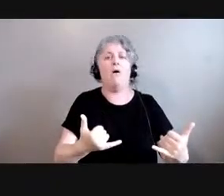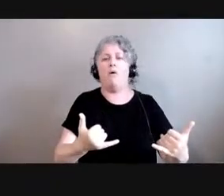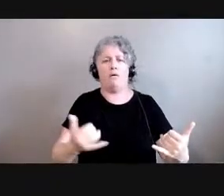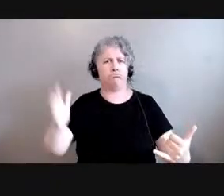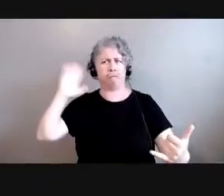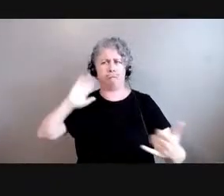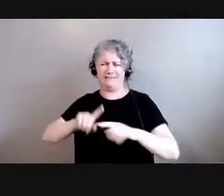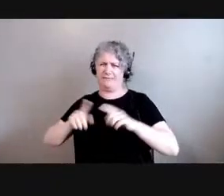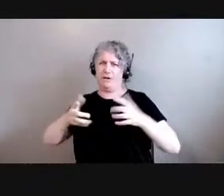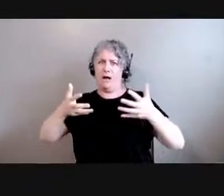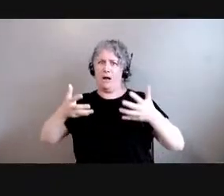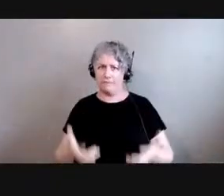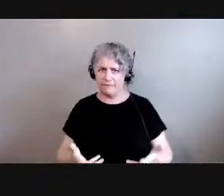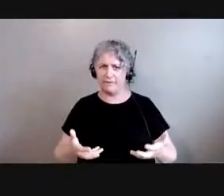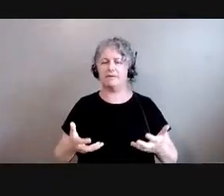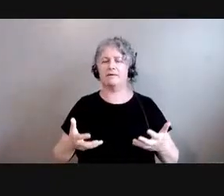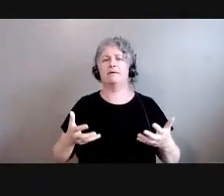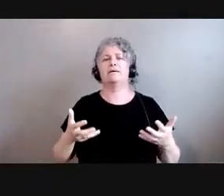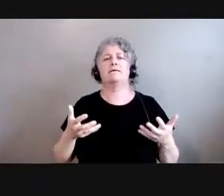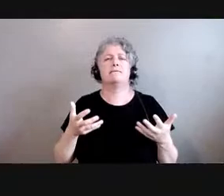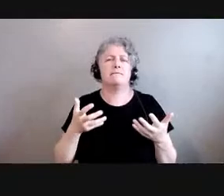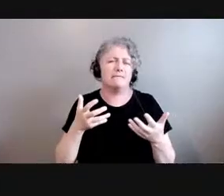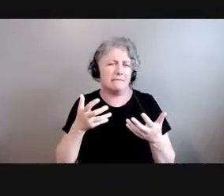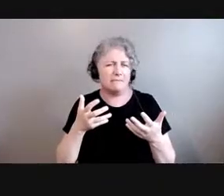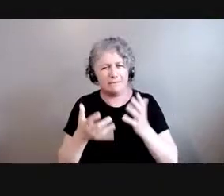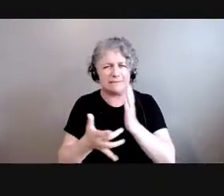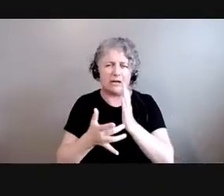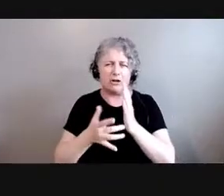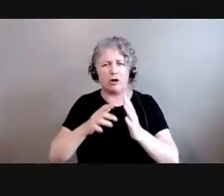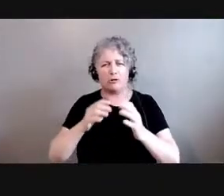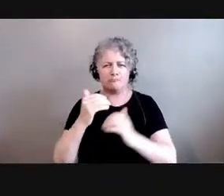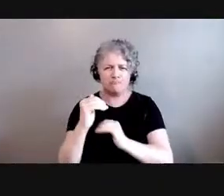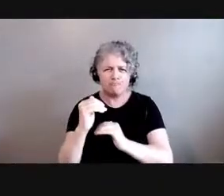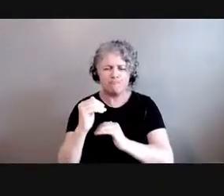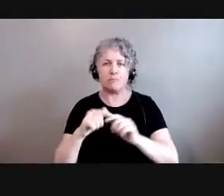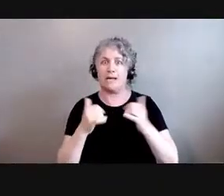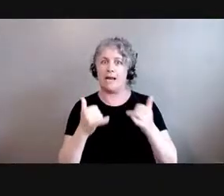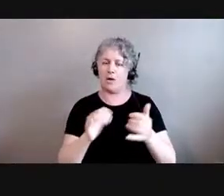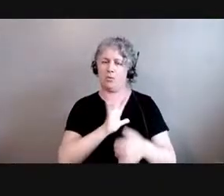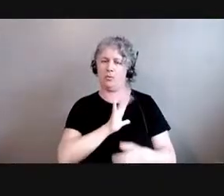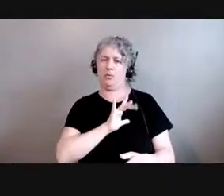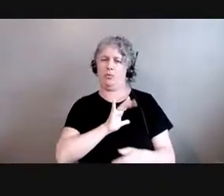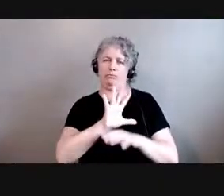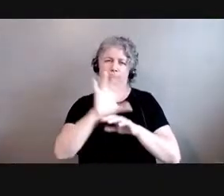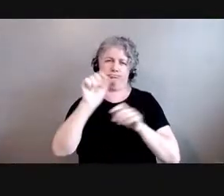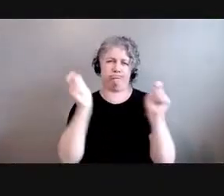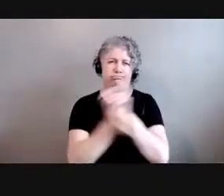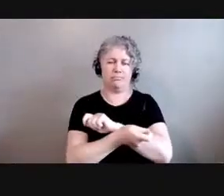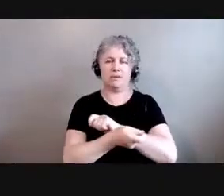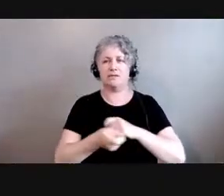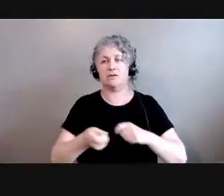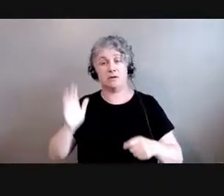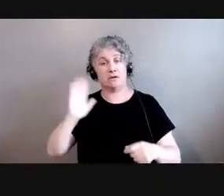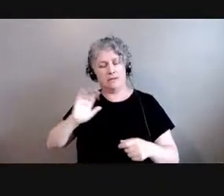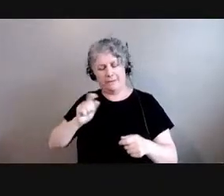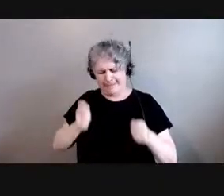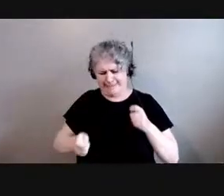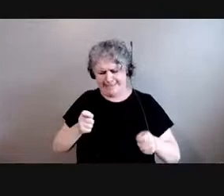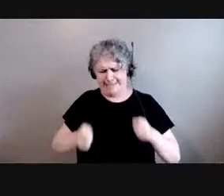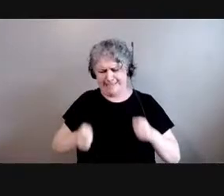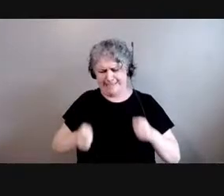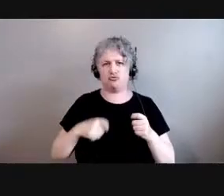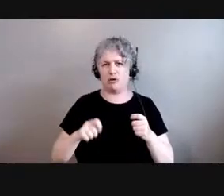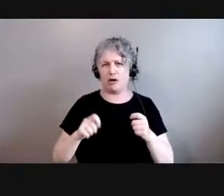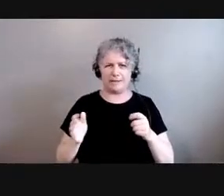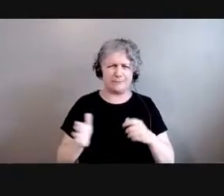I always try to adapt my chair to make sure it was, I guess, let me get out there and be as adventurous as I could